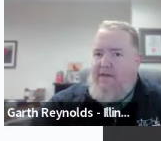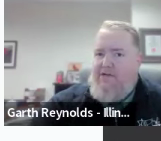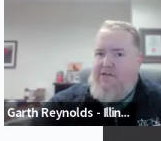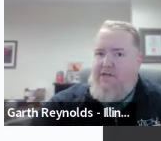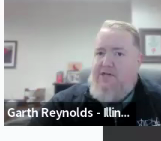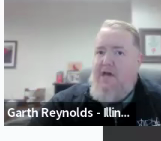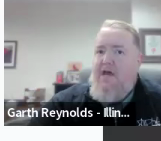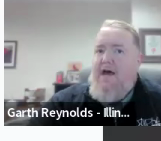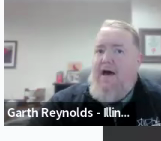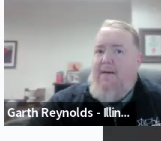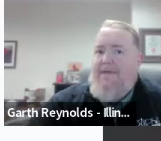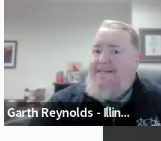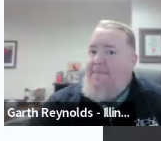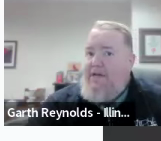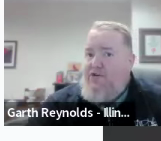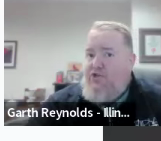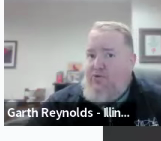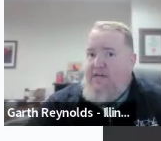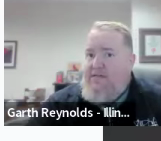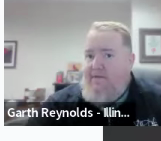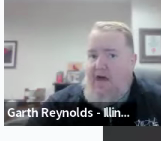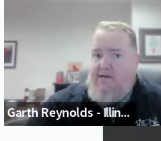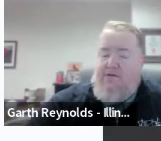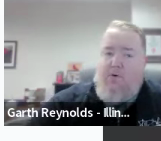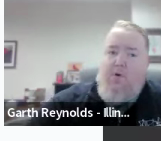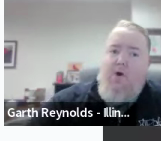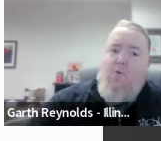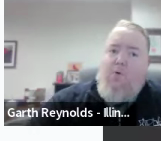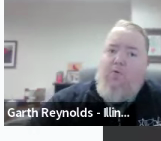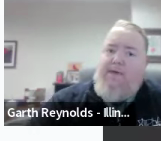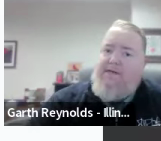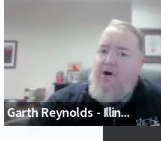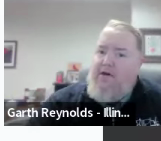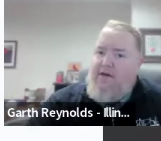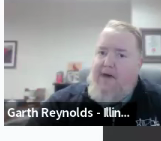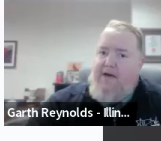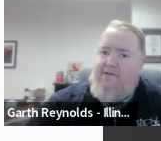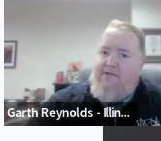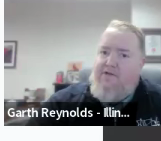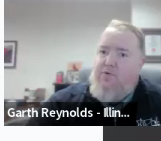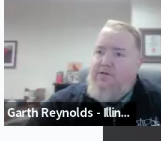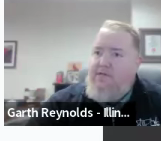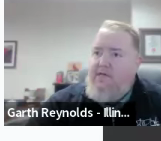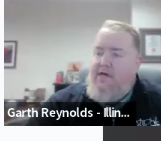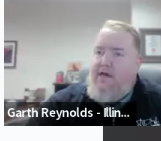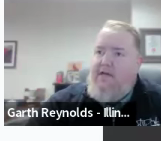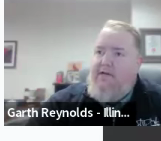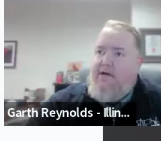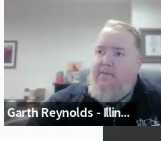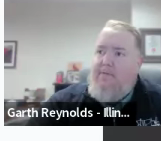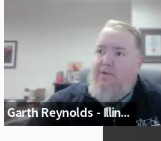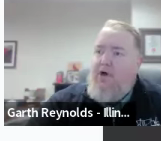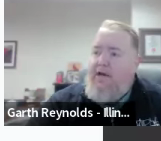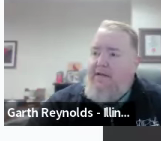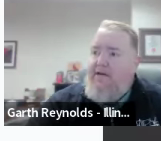a piece of legislation. It has not been introduced as of yet. So what we'll be talking about is endorsing